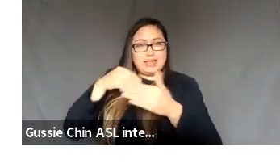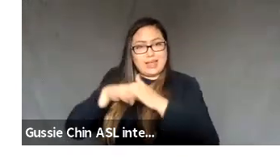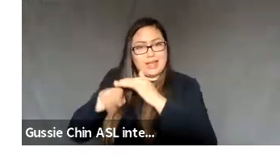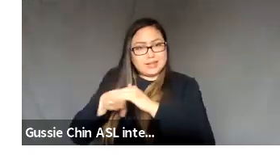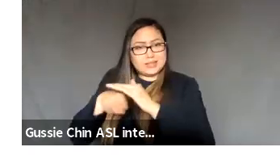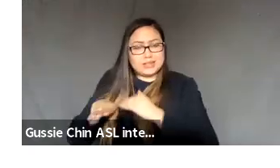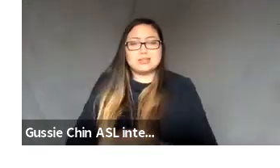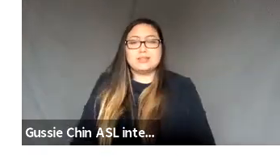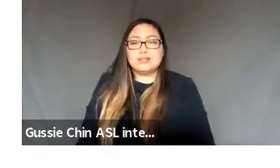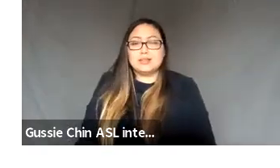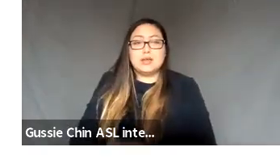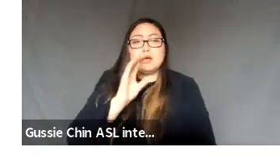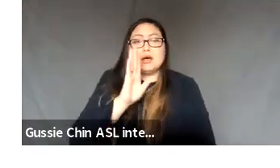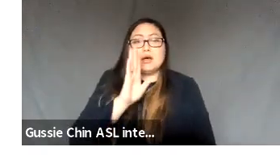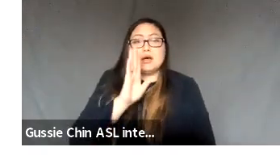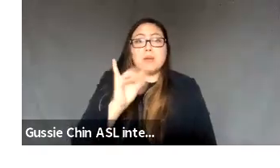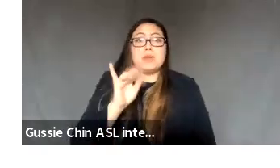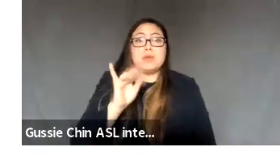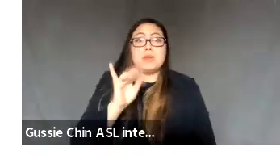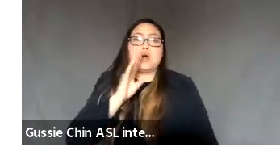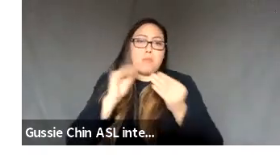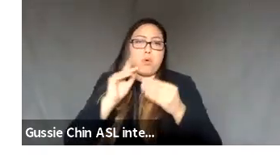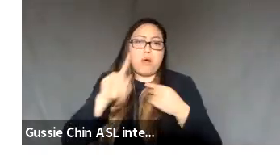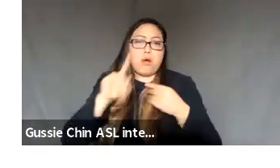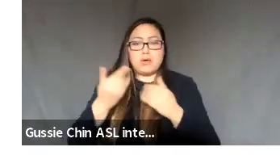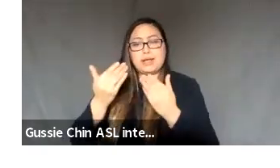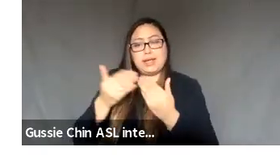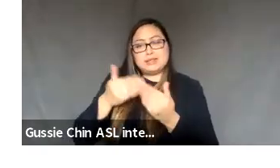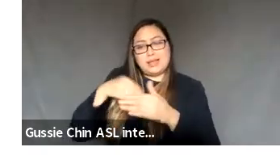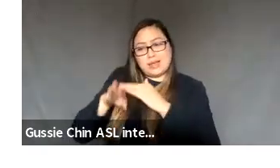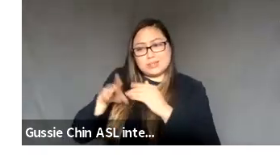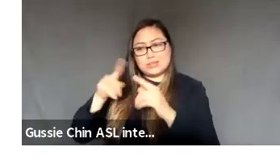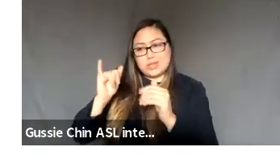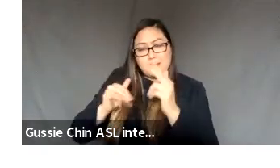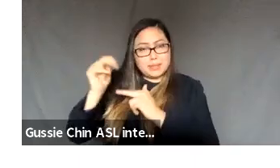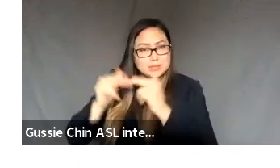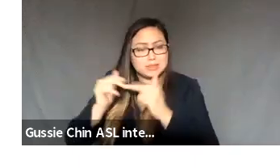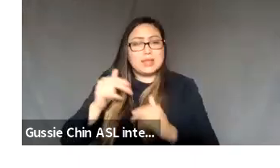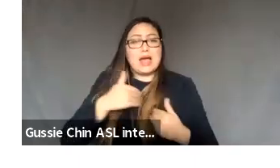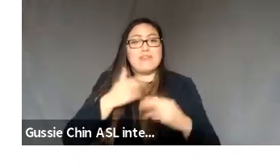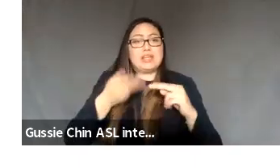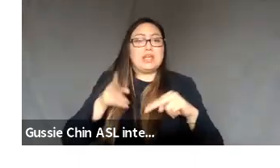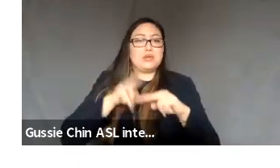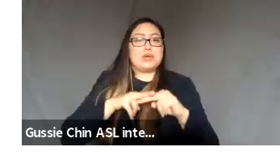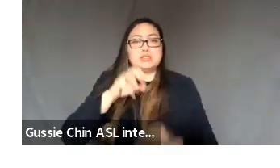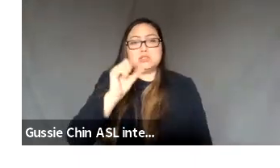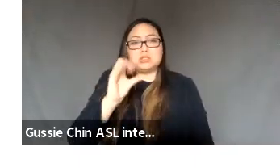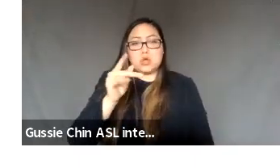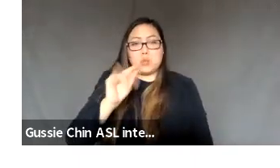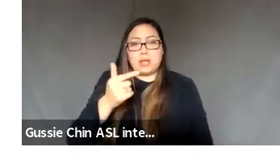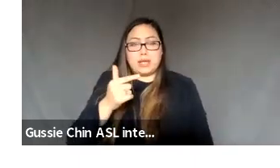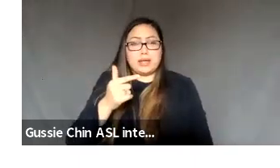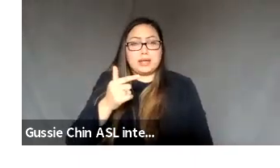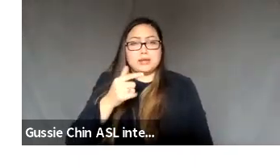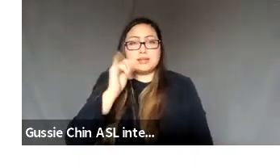accessible routes and site arrival, but for the site arrival for parking, there's an increased scoping from the table that I just showed you in the last